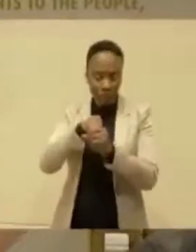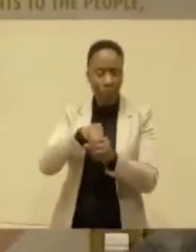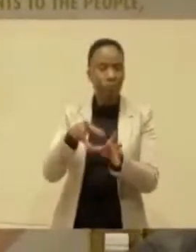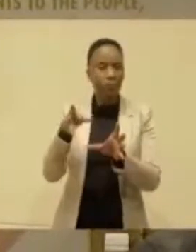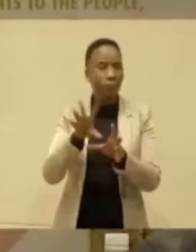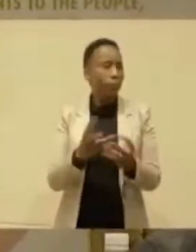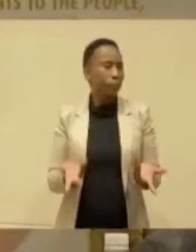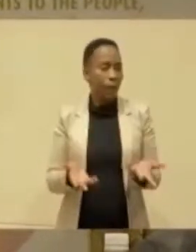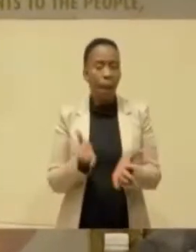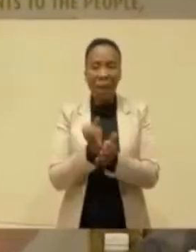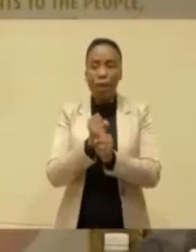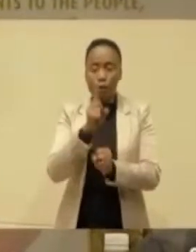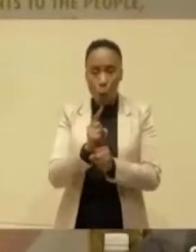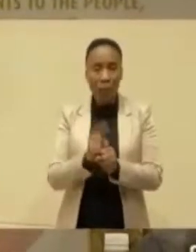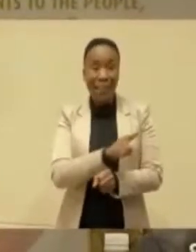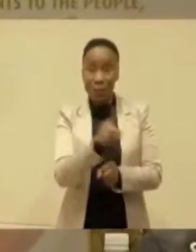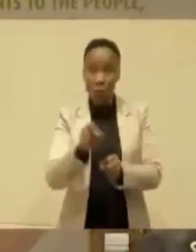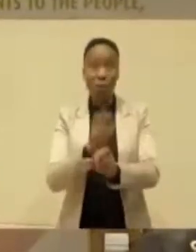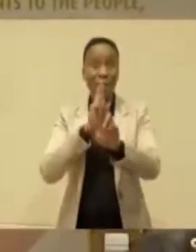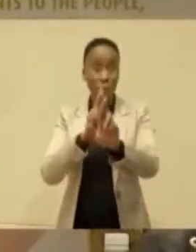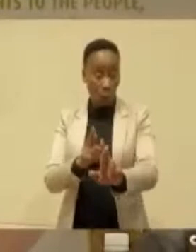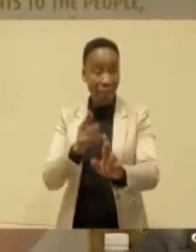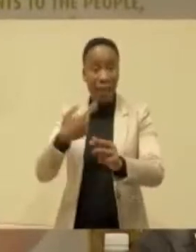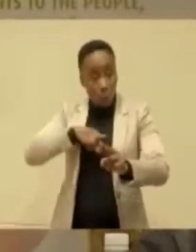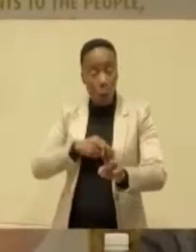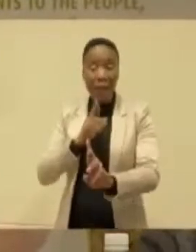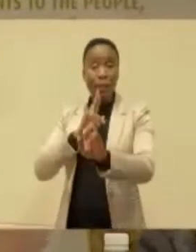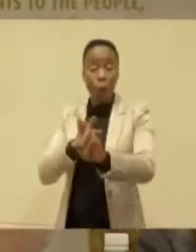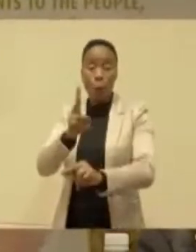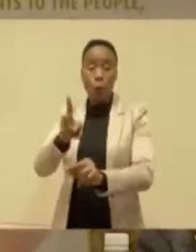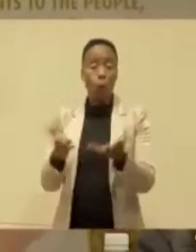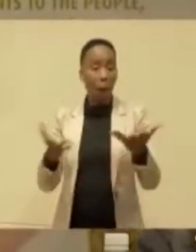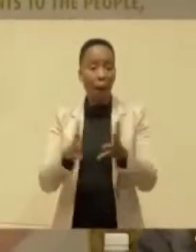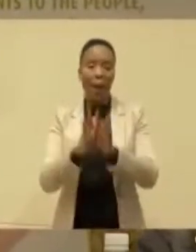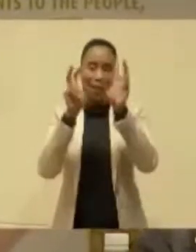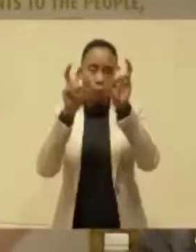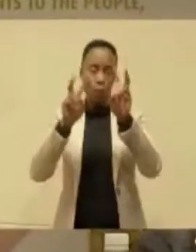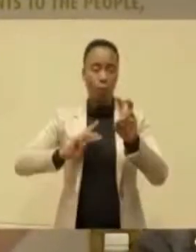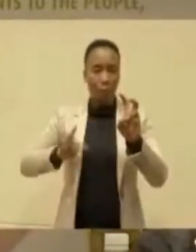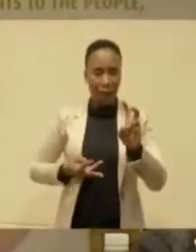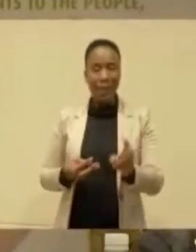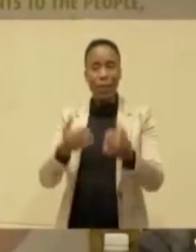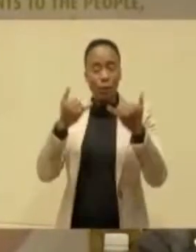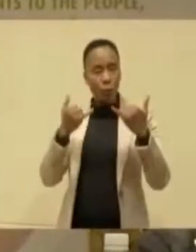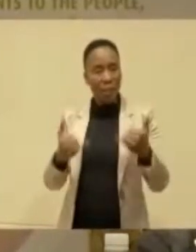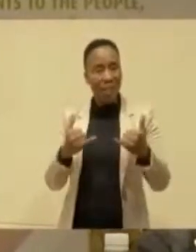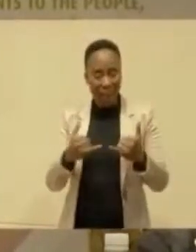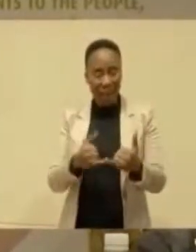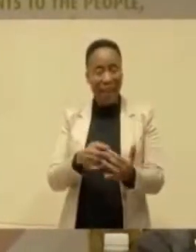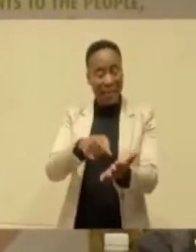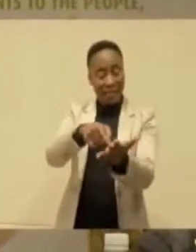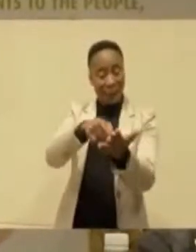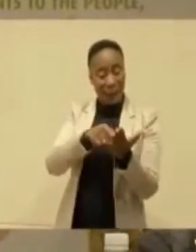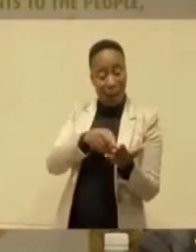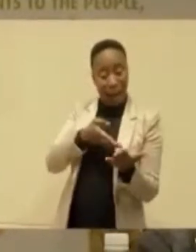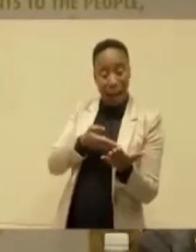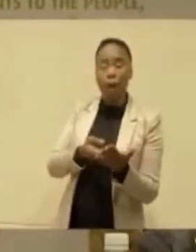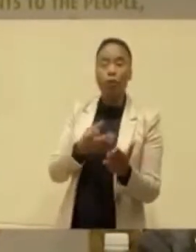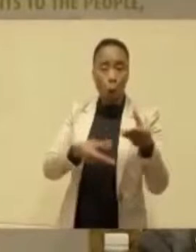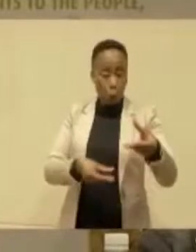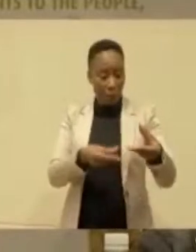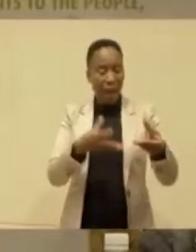respond to the issues of the women so today we could put a demand document on the